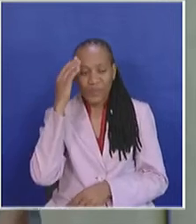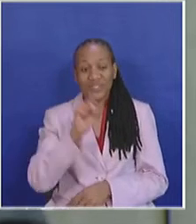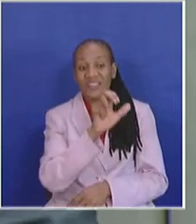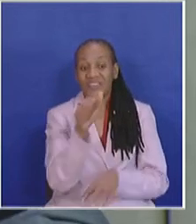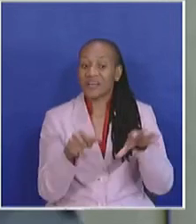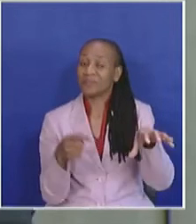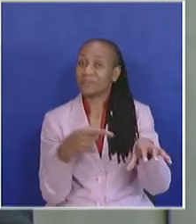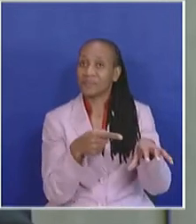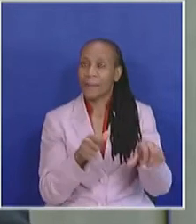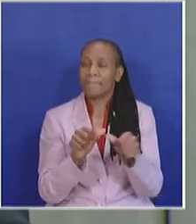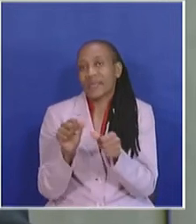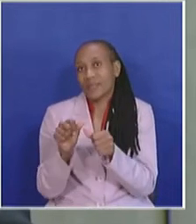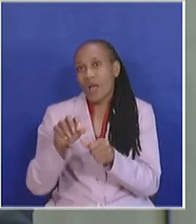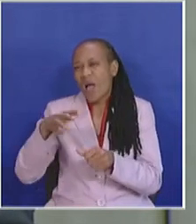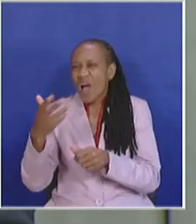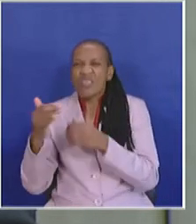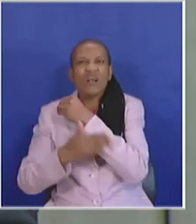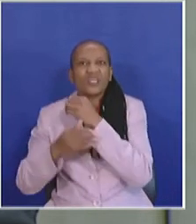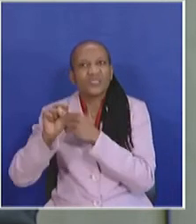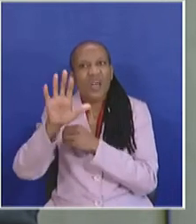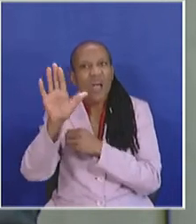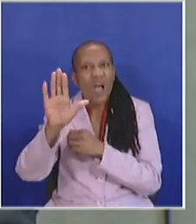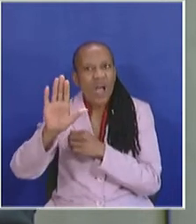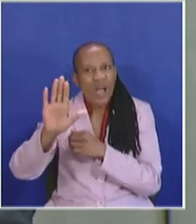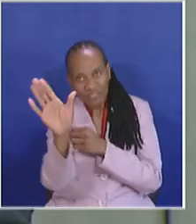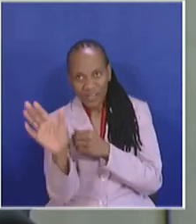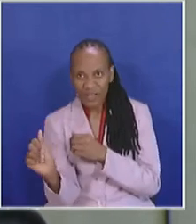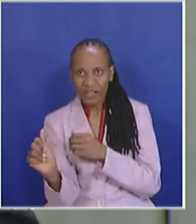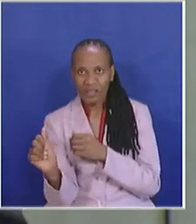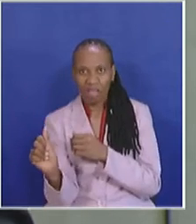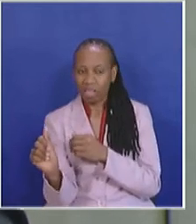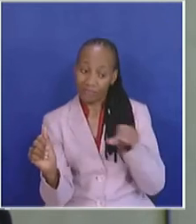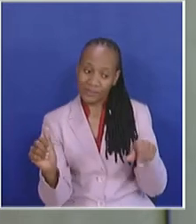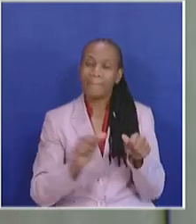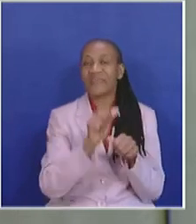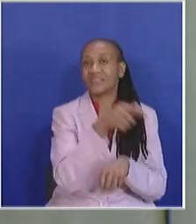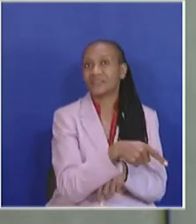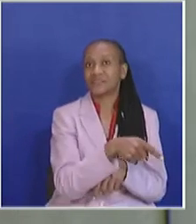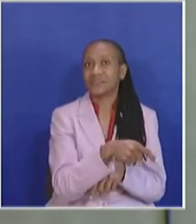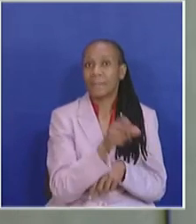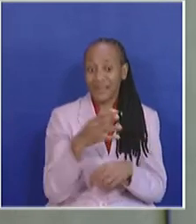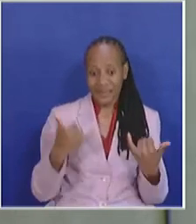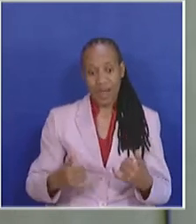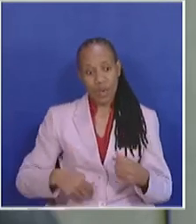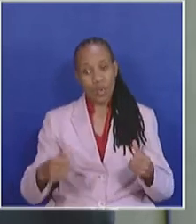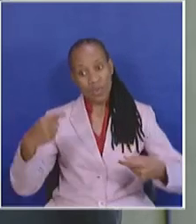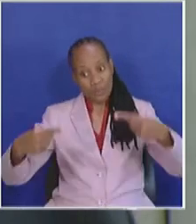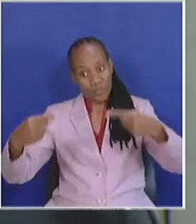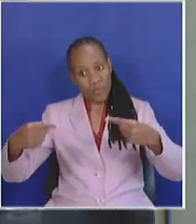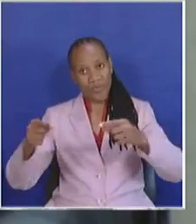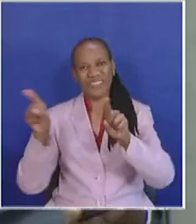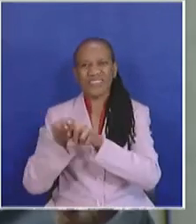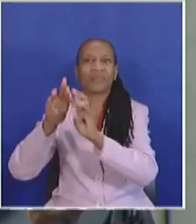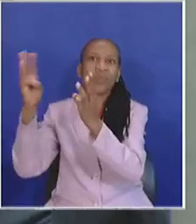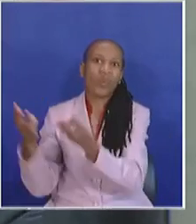better compared to the other African states. But we must look at ourselves now as competing to the global community. Hence, we